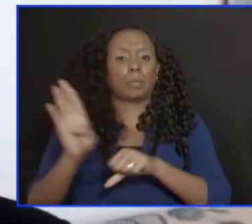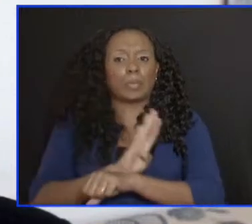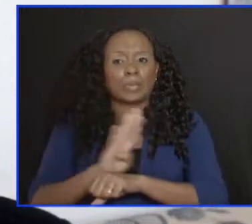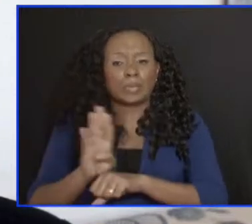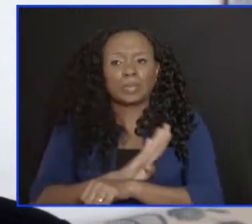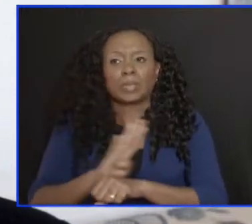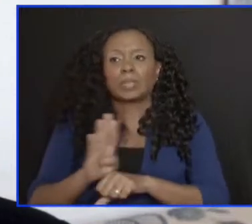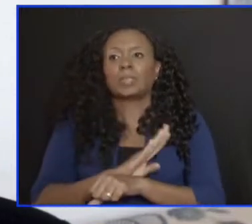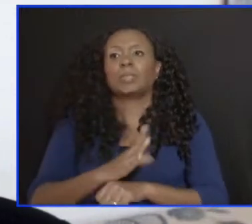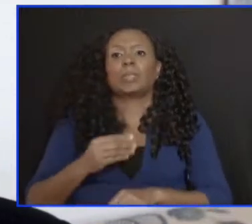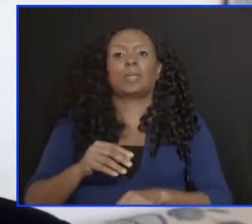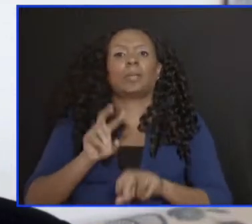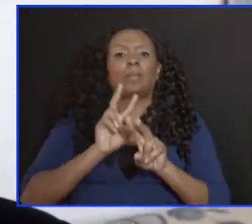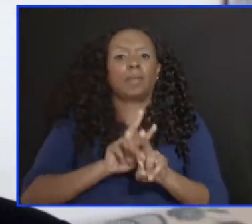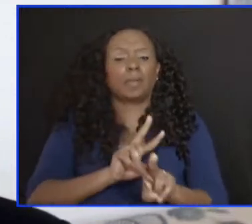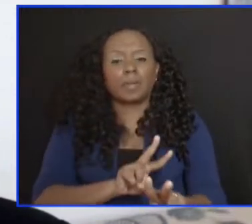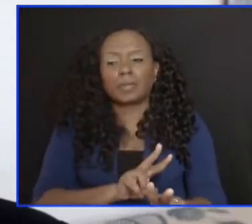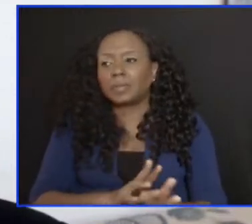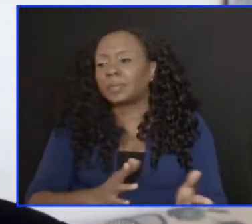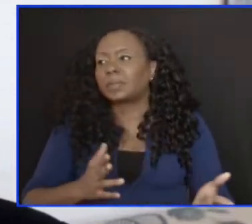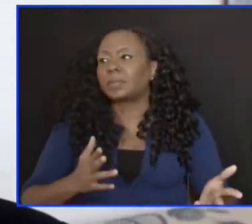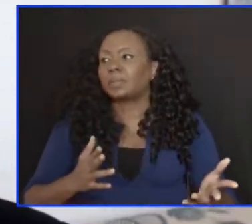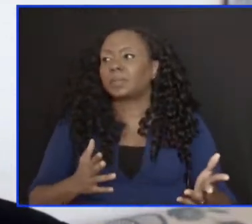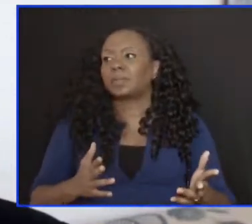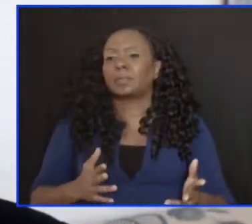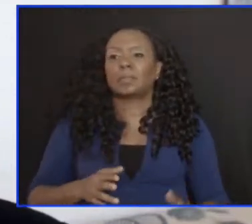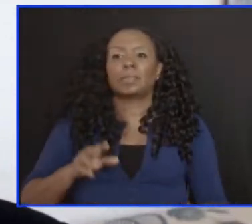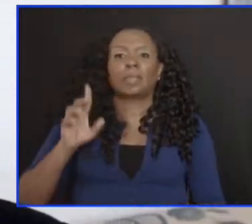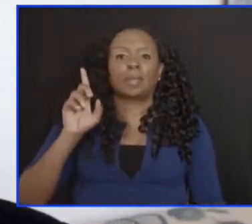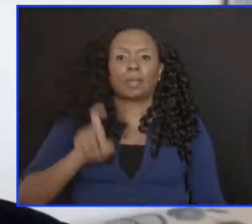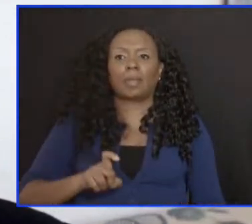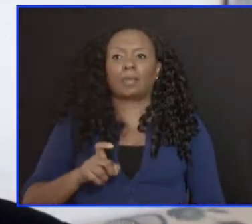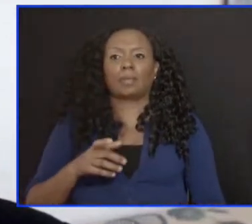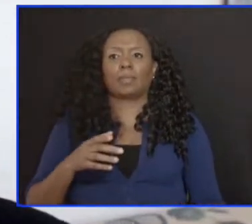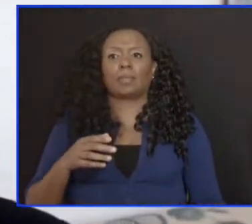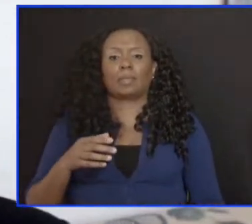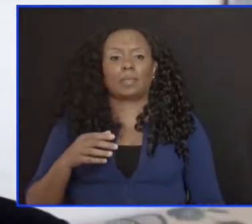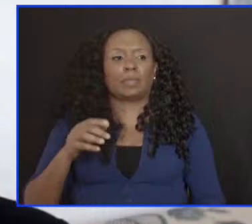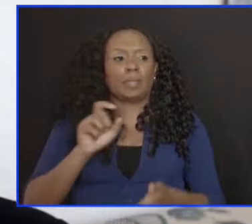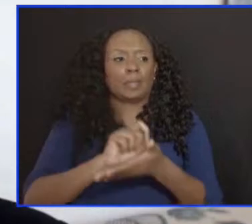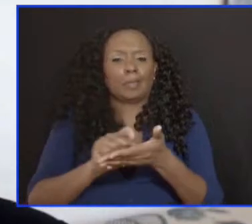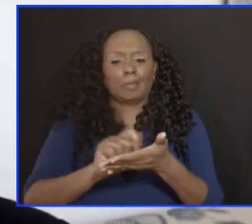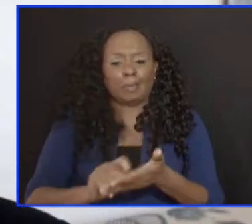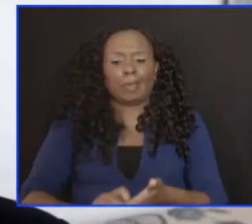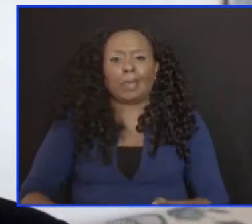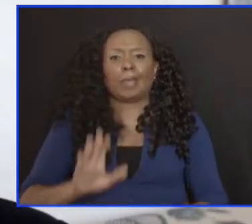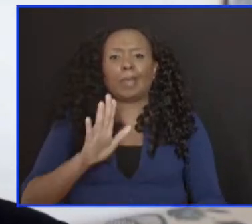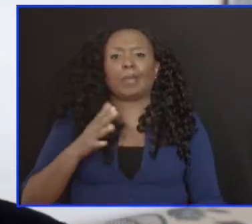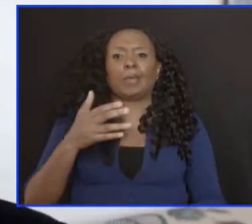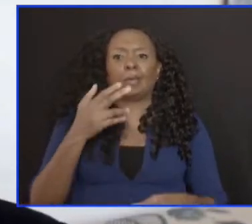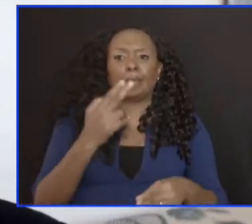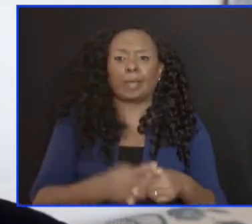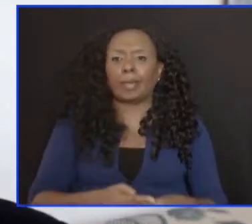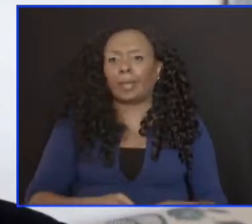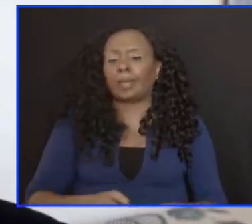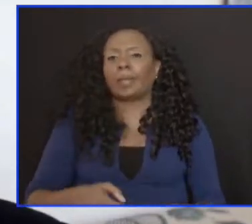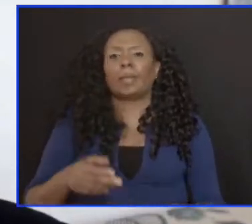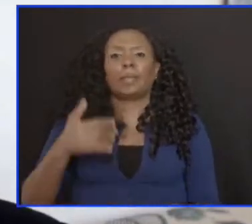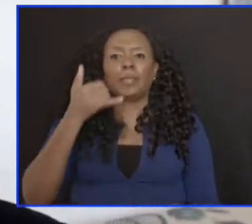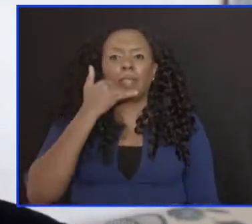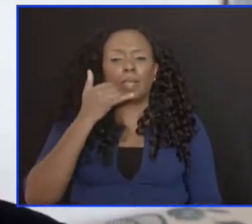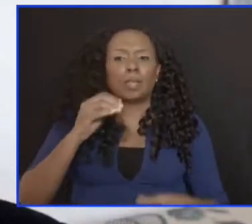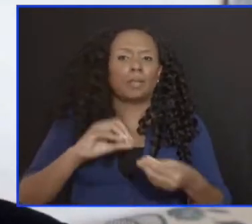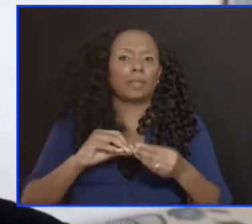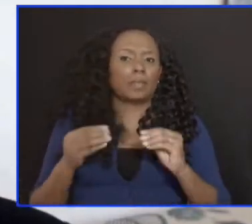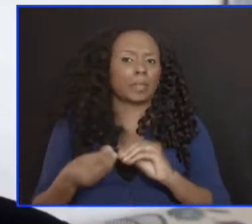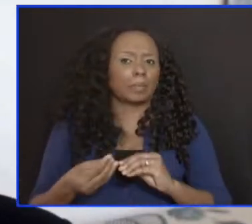and at funerals and places like that, where they have to leave their contact information, their telephone number, and all of